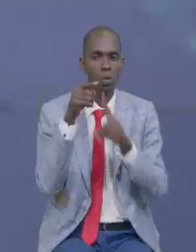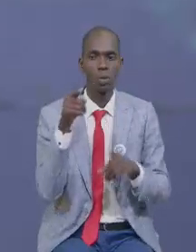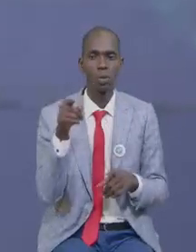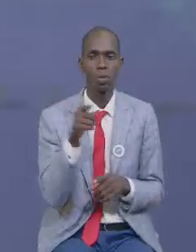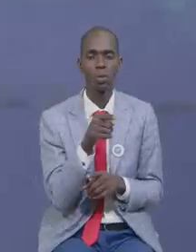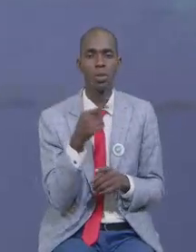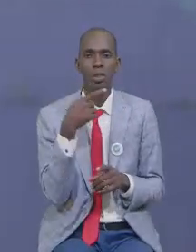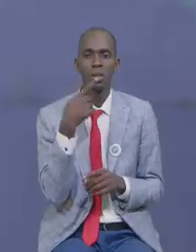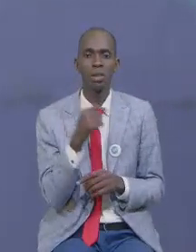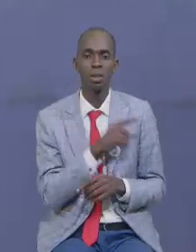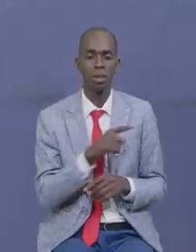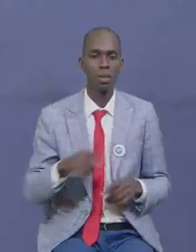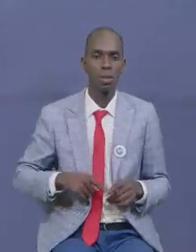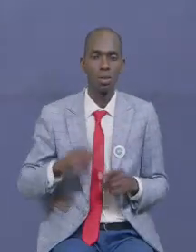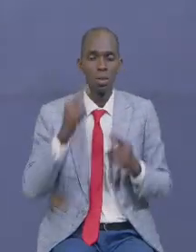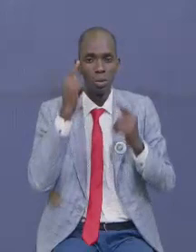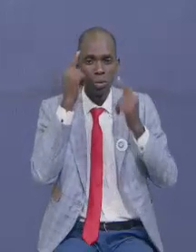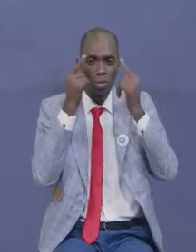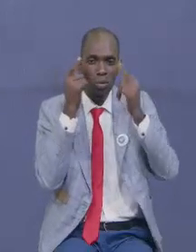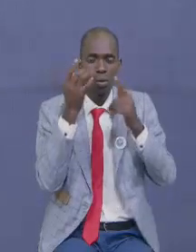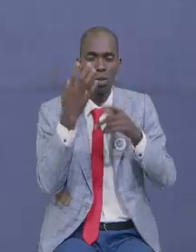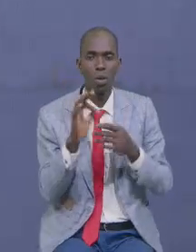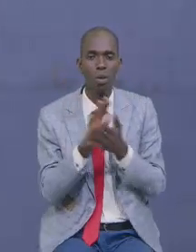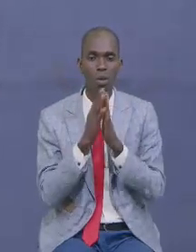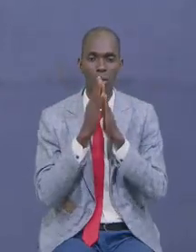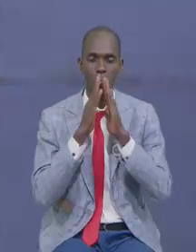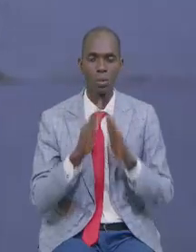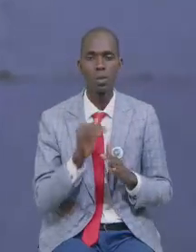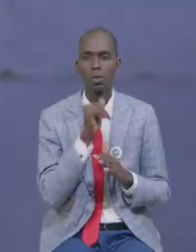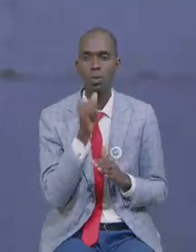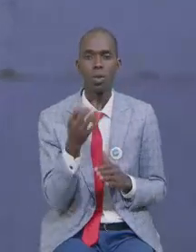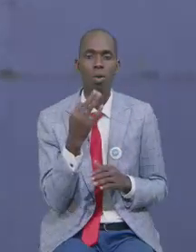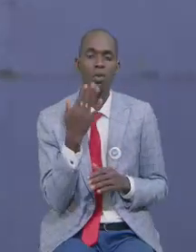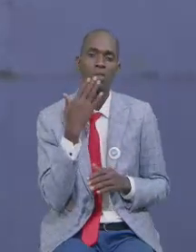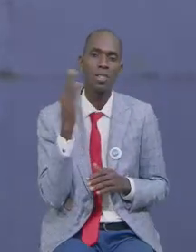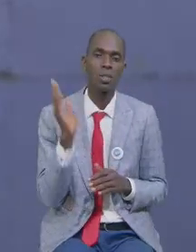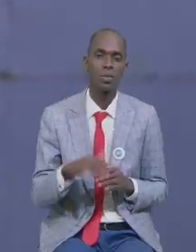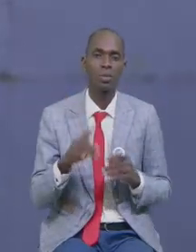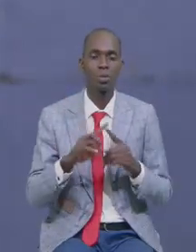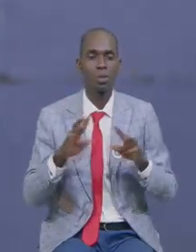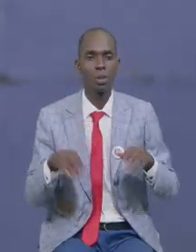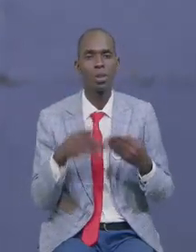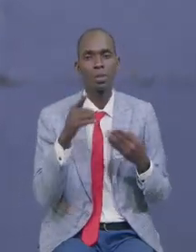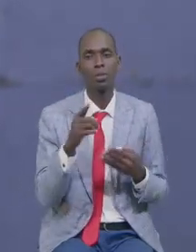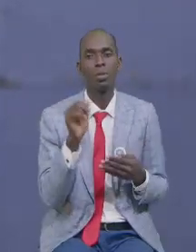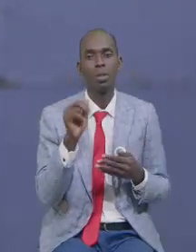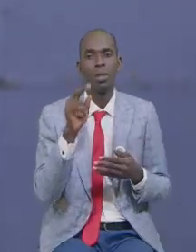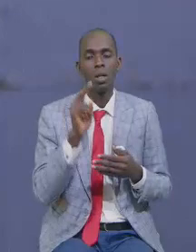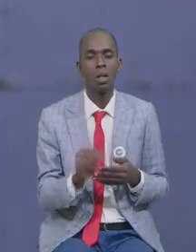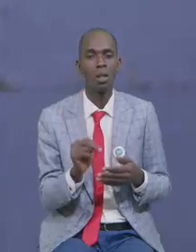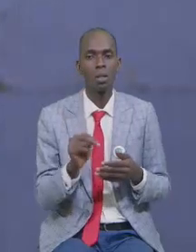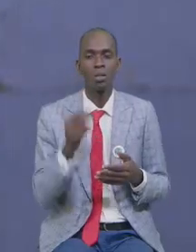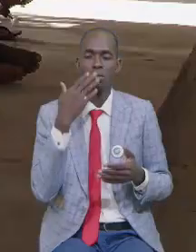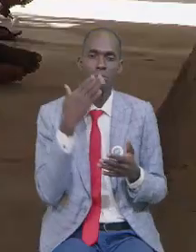Lord, thoughts of peace and not of evil, to give you an expected